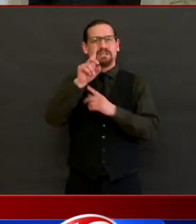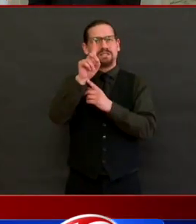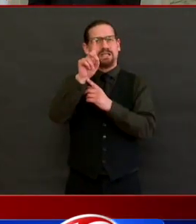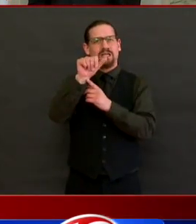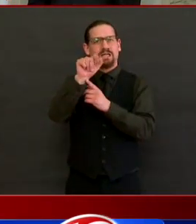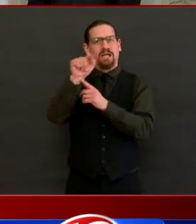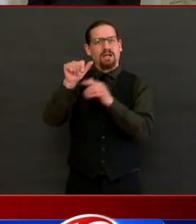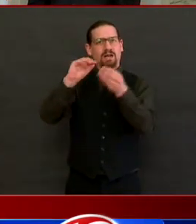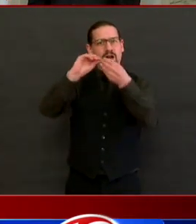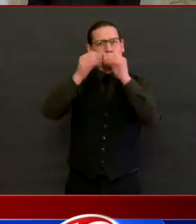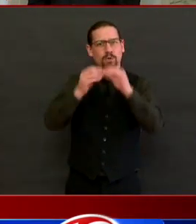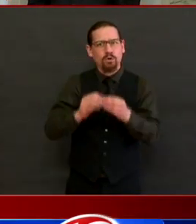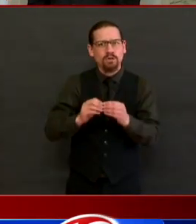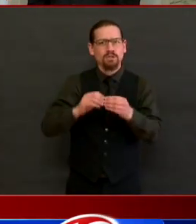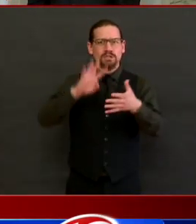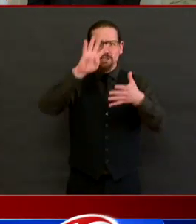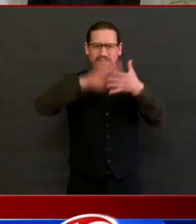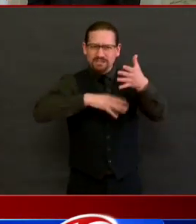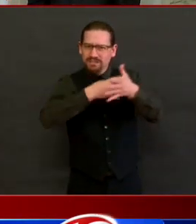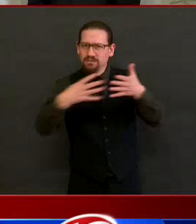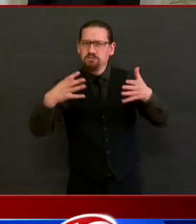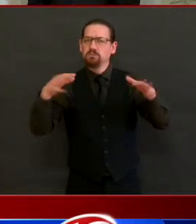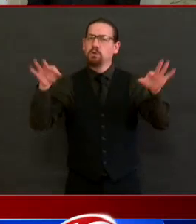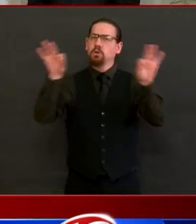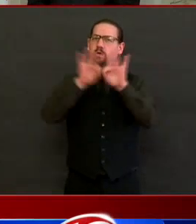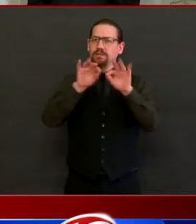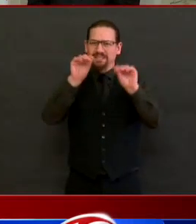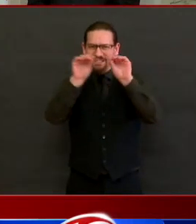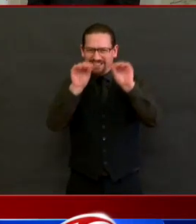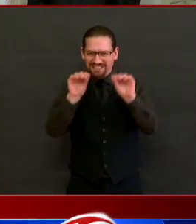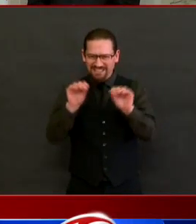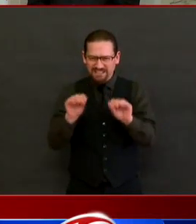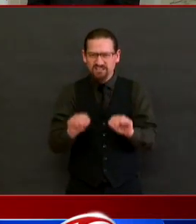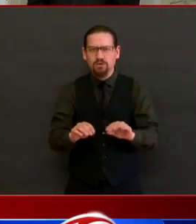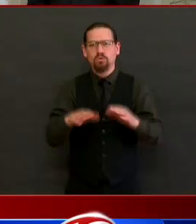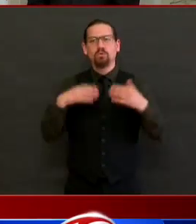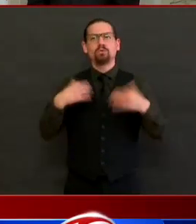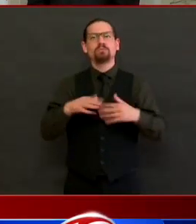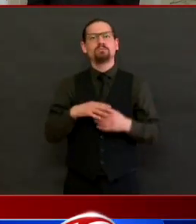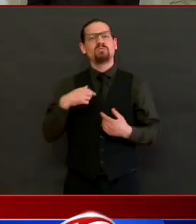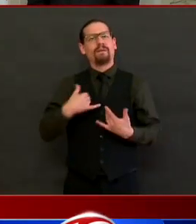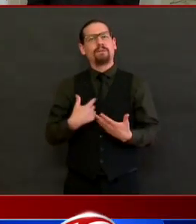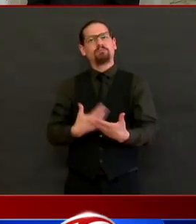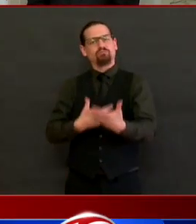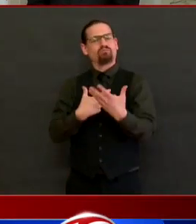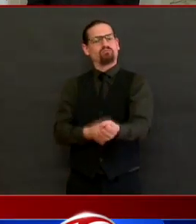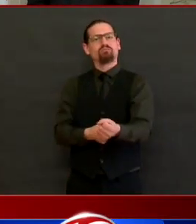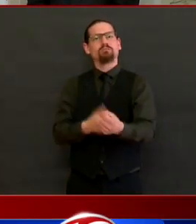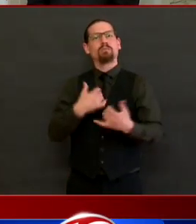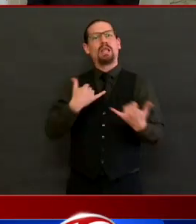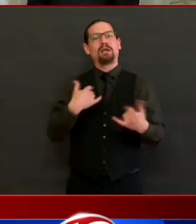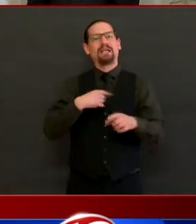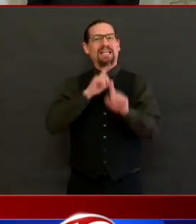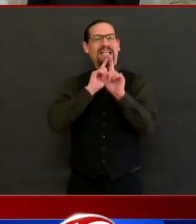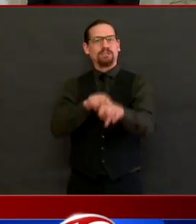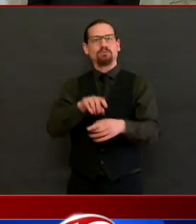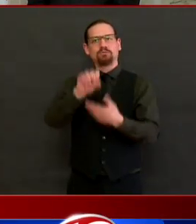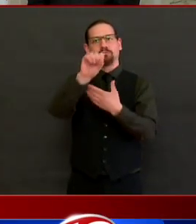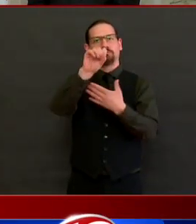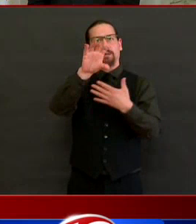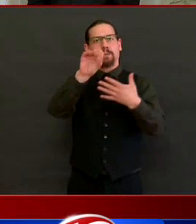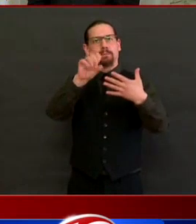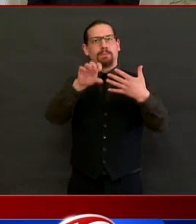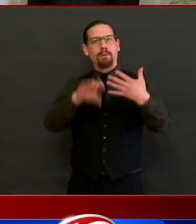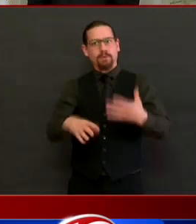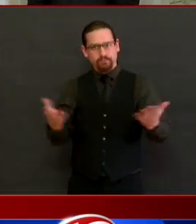know that's what allows me to say with confidence the numbers that are extremely vast in what's being